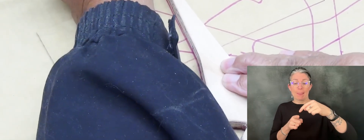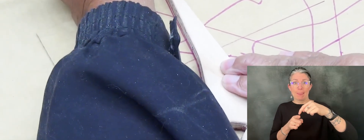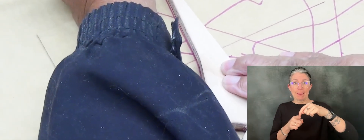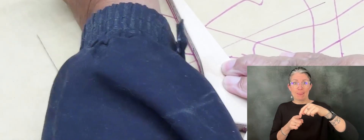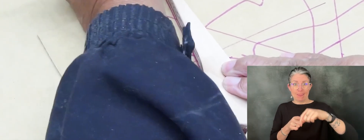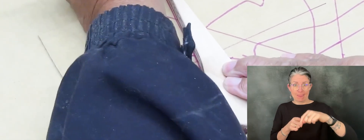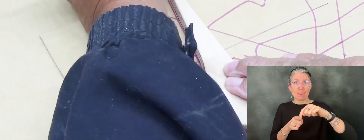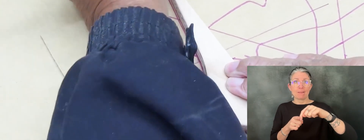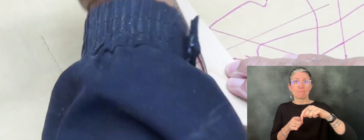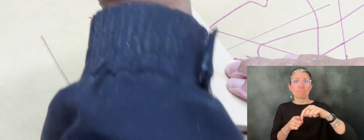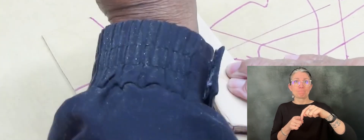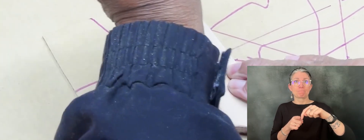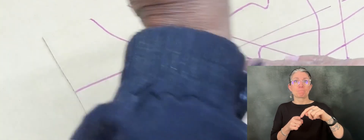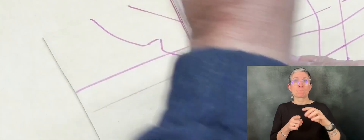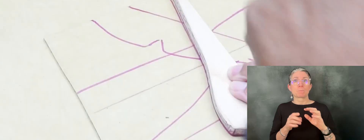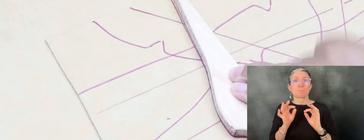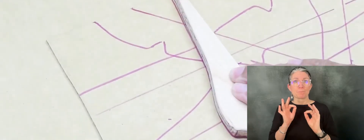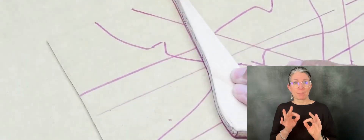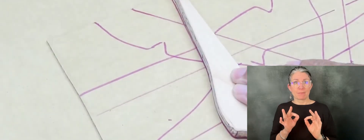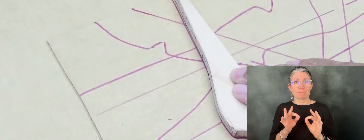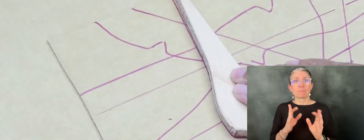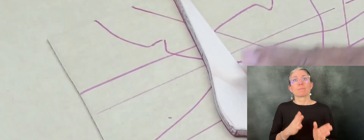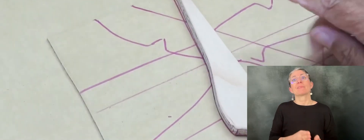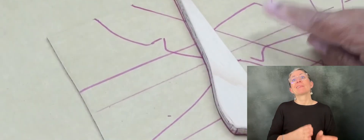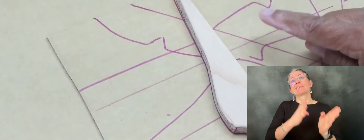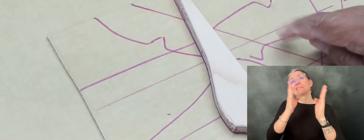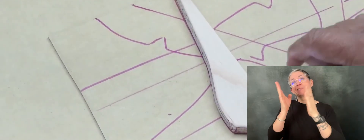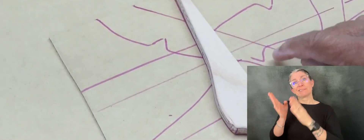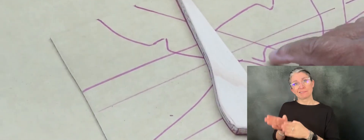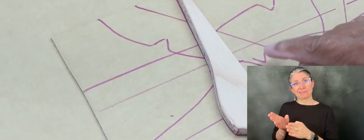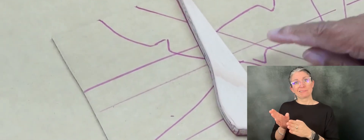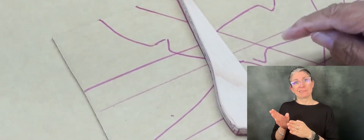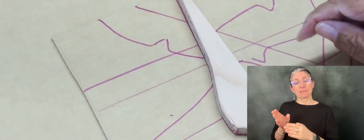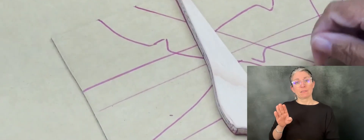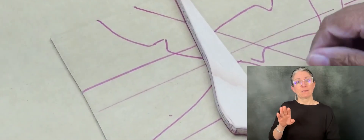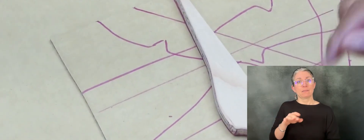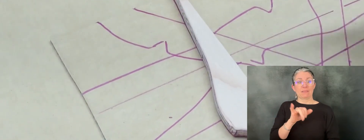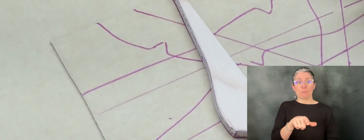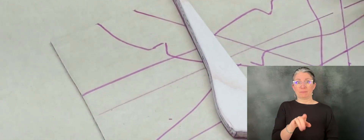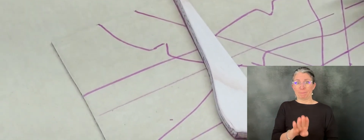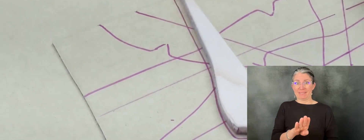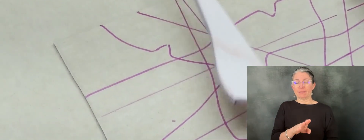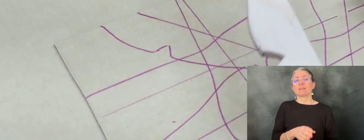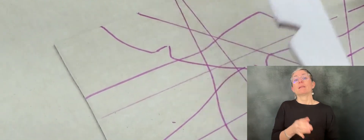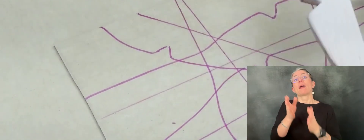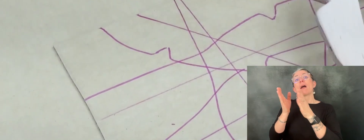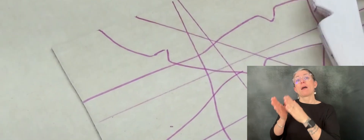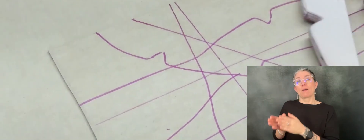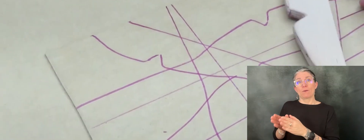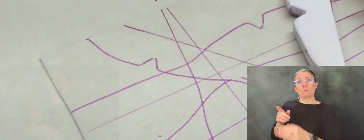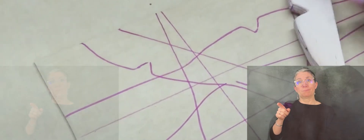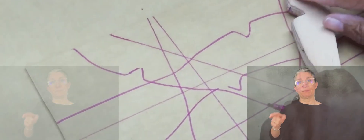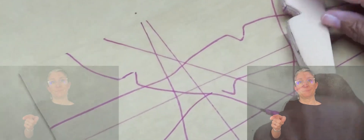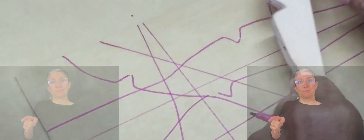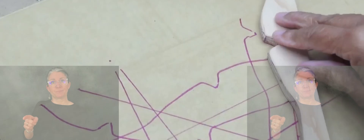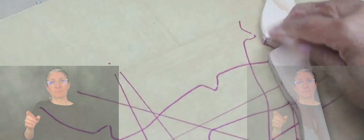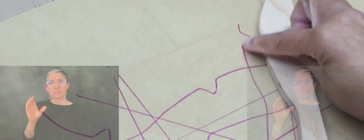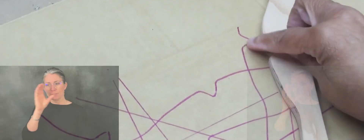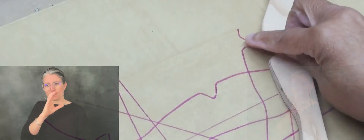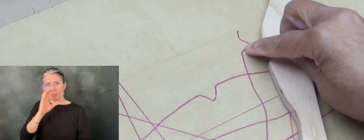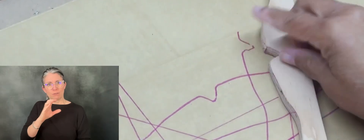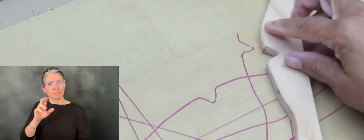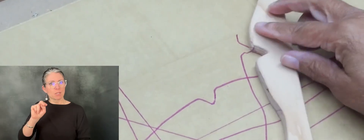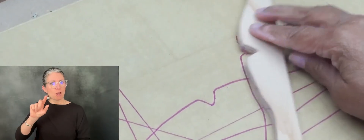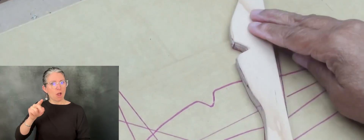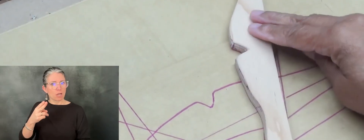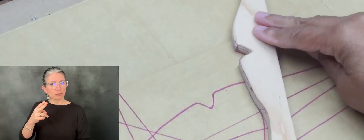and I'm going to place a dot. That's my next point. That's point B. Now I'm just going to keep going. I'm looking